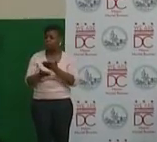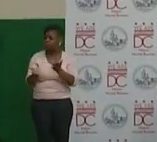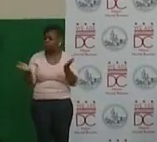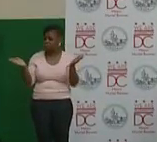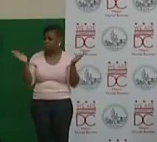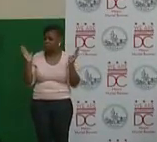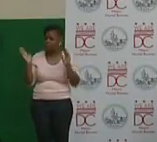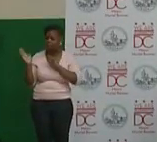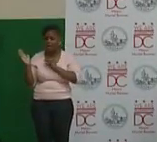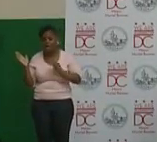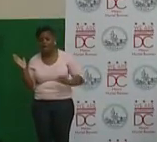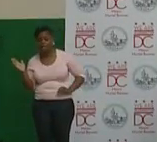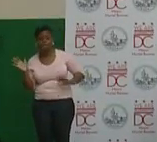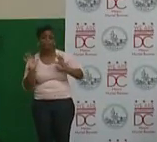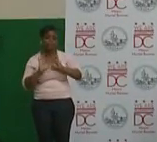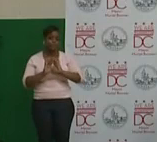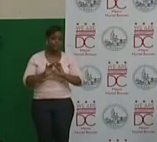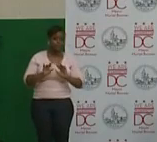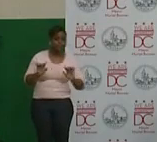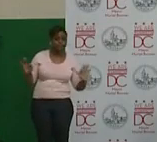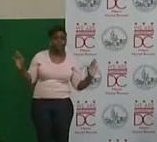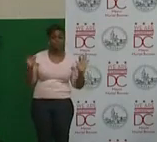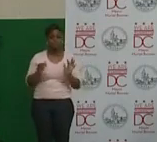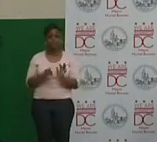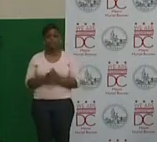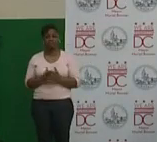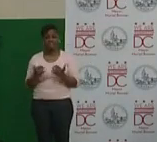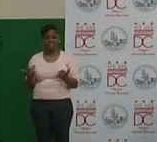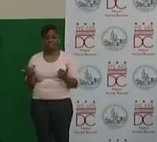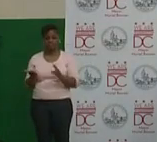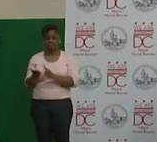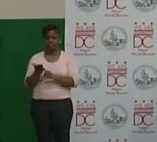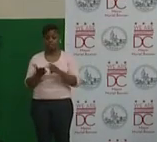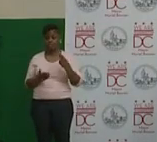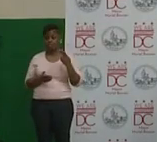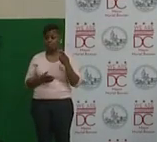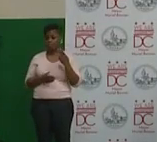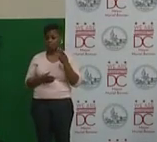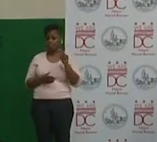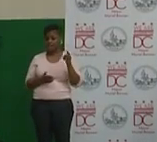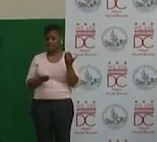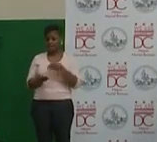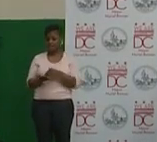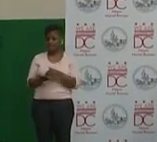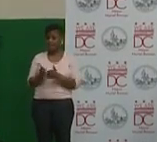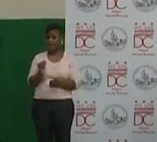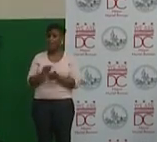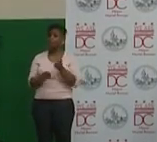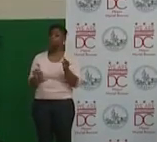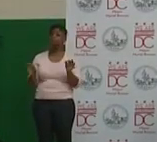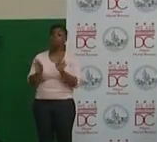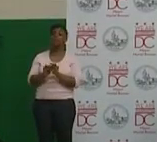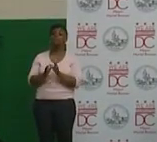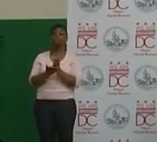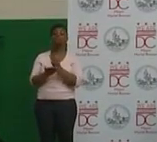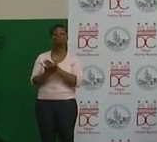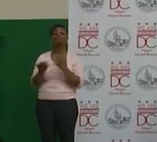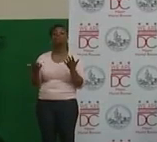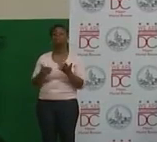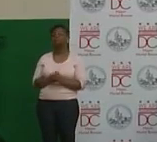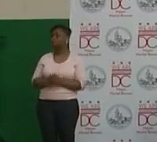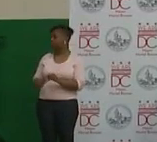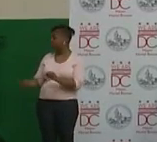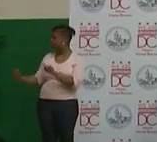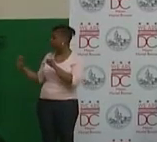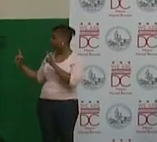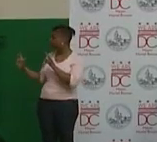administrator, and our budget director, we want to know, looking to FY20, what is your most important budget priority? So if you